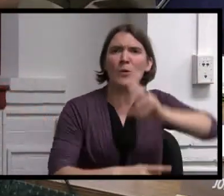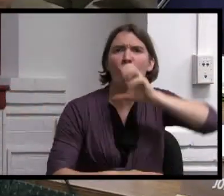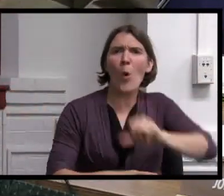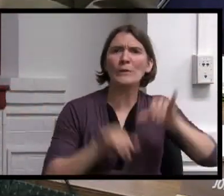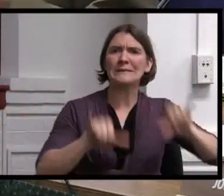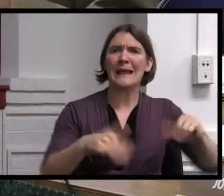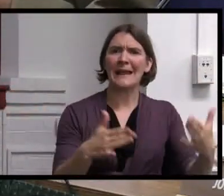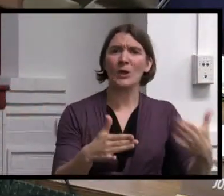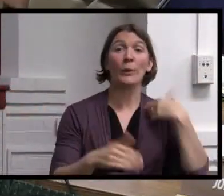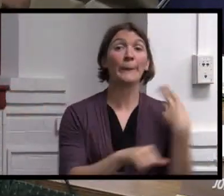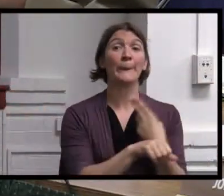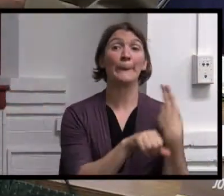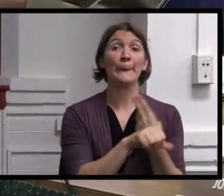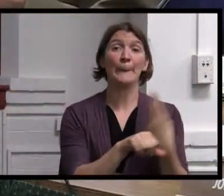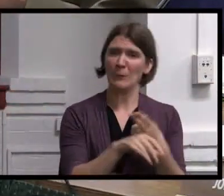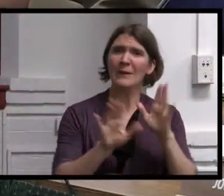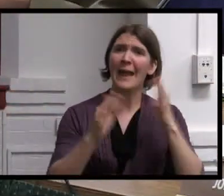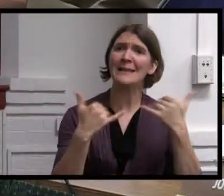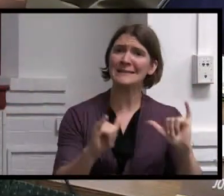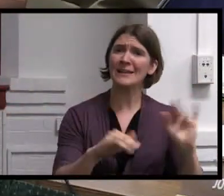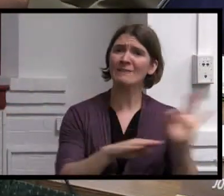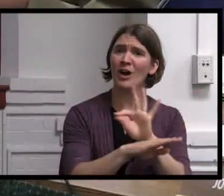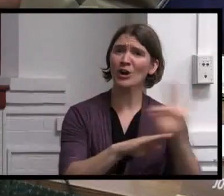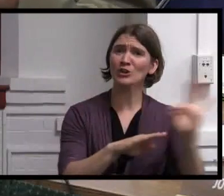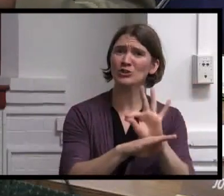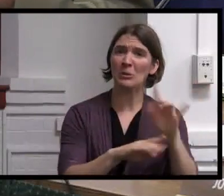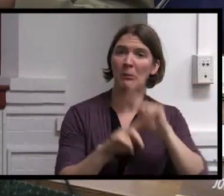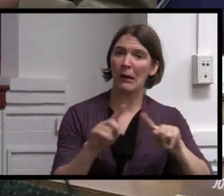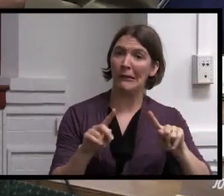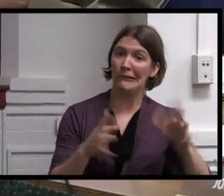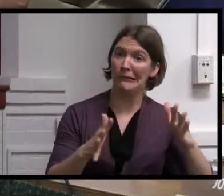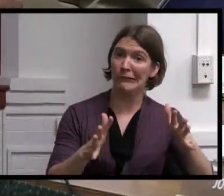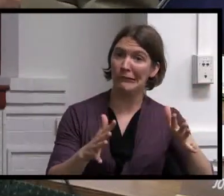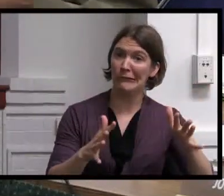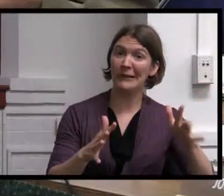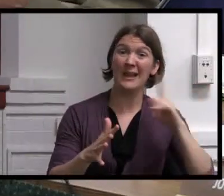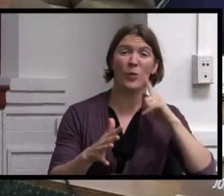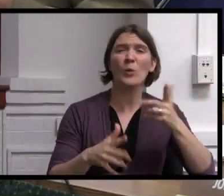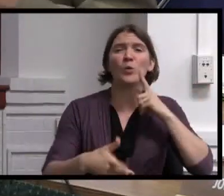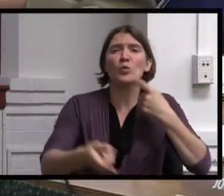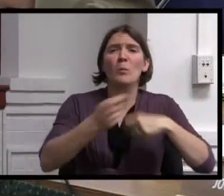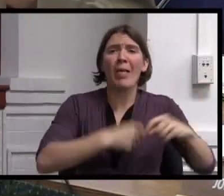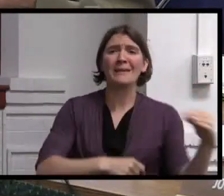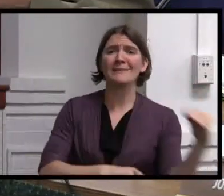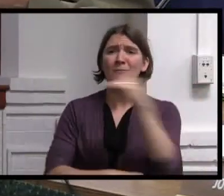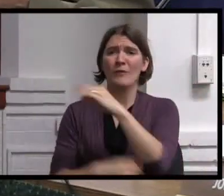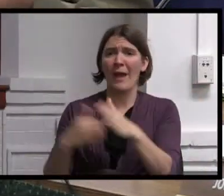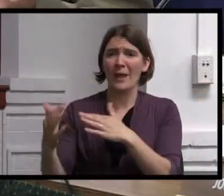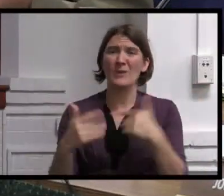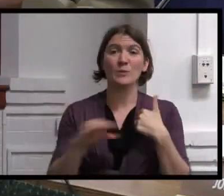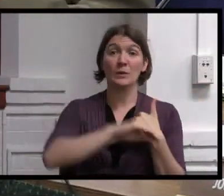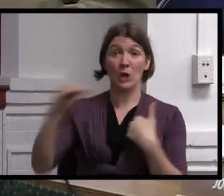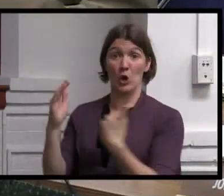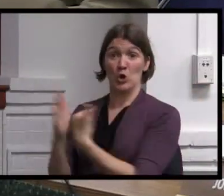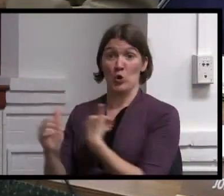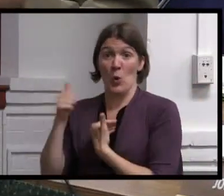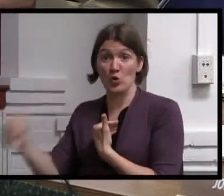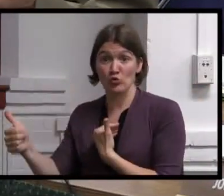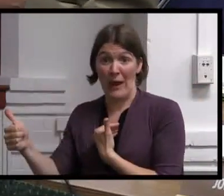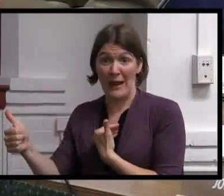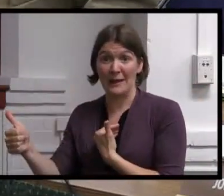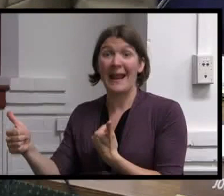so it has some useful life left, but not a lot of it. So we would have been replacing it relatively soon anyway, and it